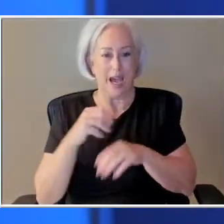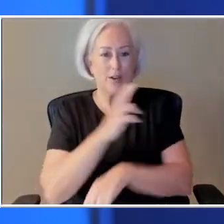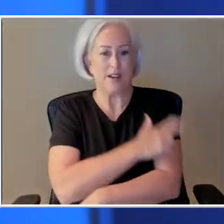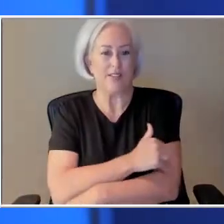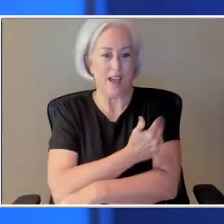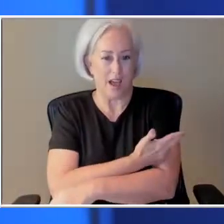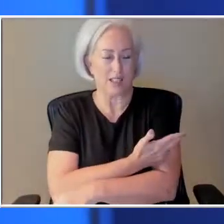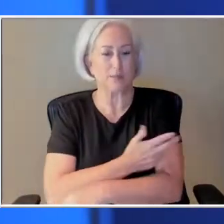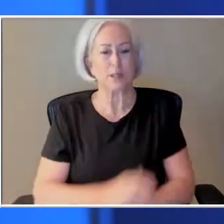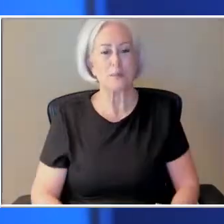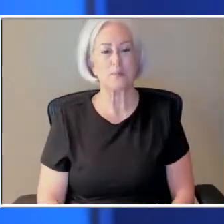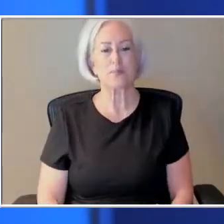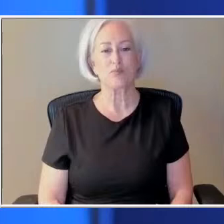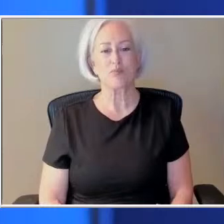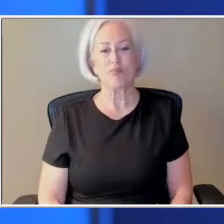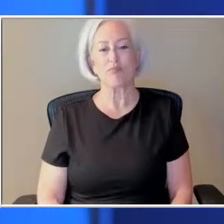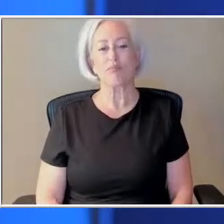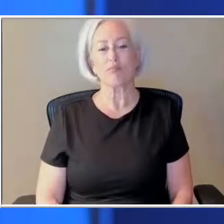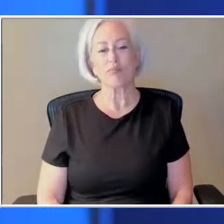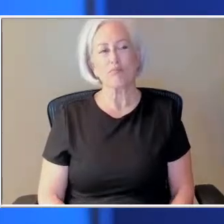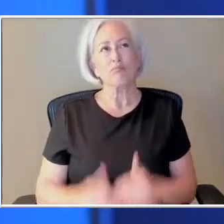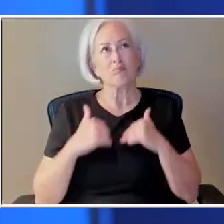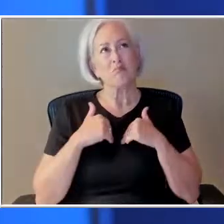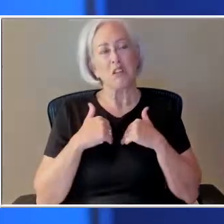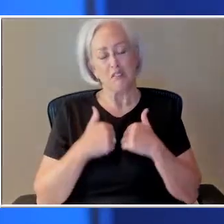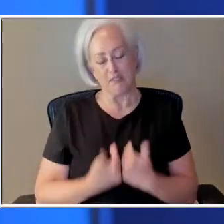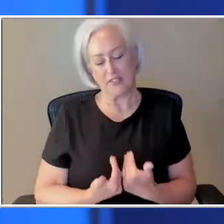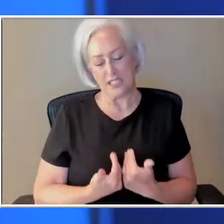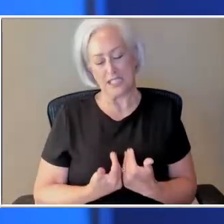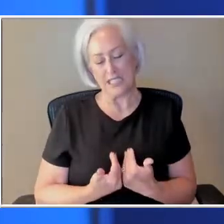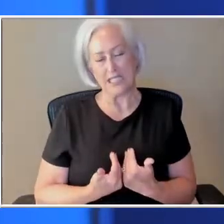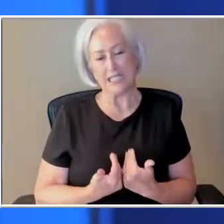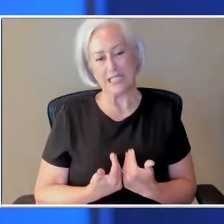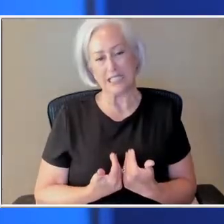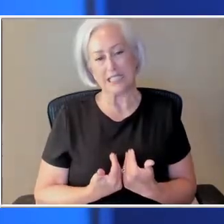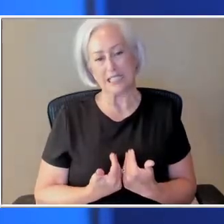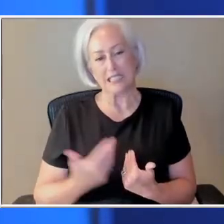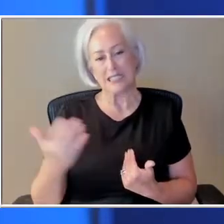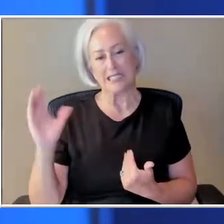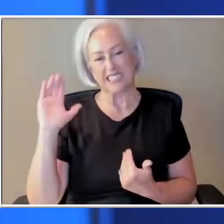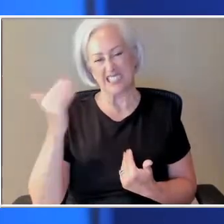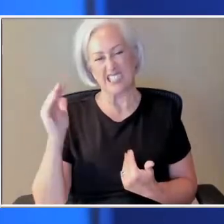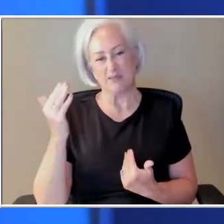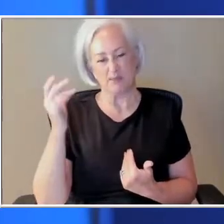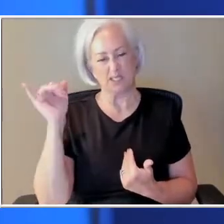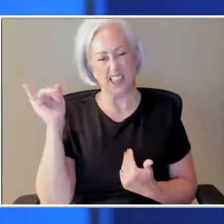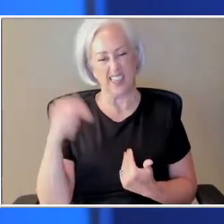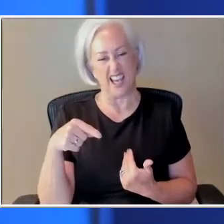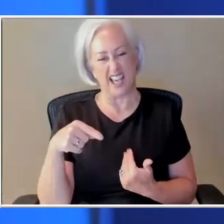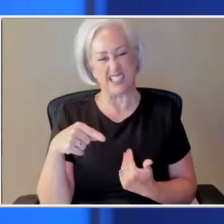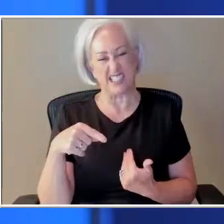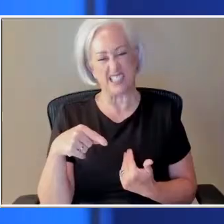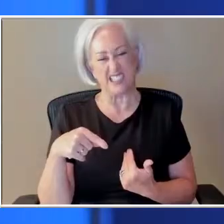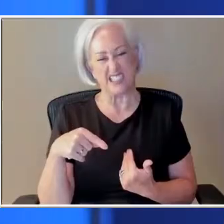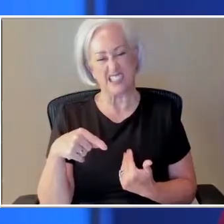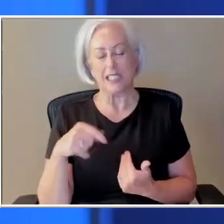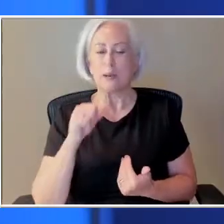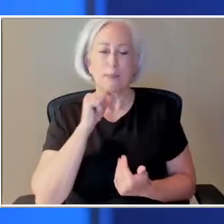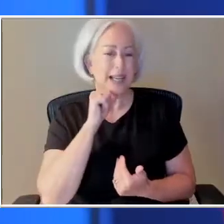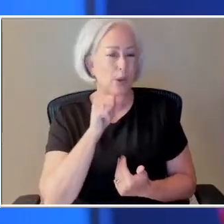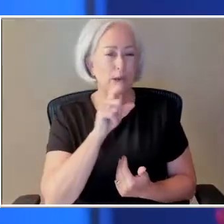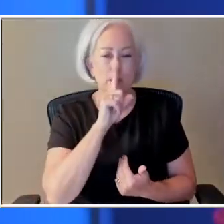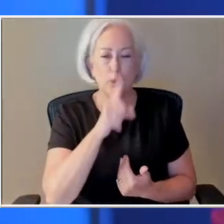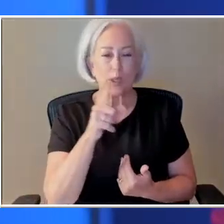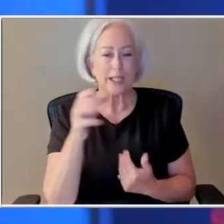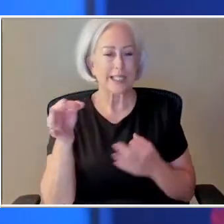think fatigue for me seems to be the thing, but I wouldn't really describe that as feeling